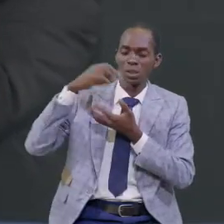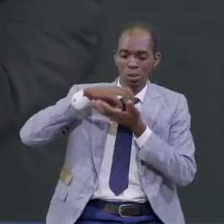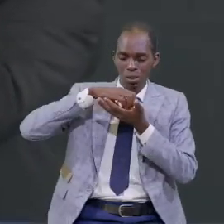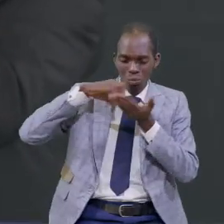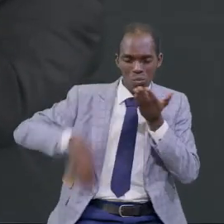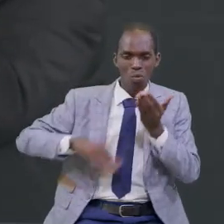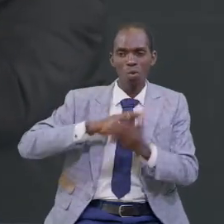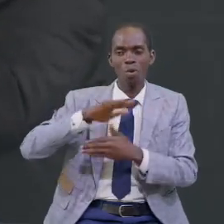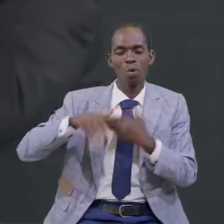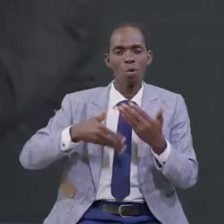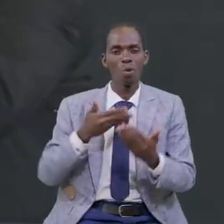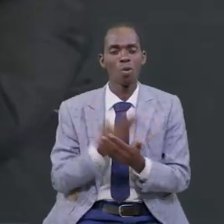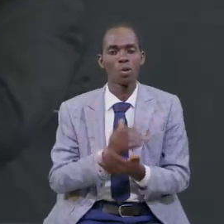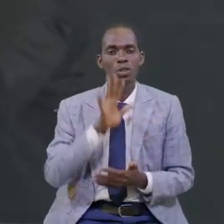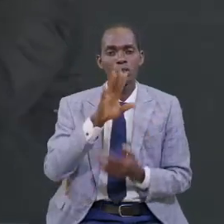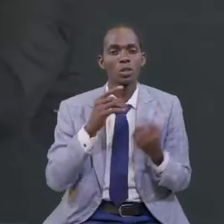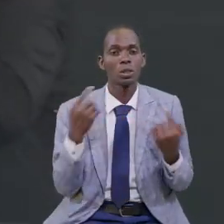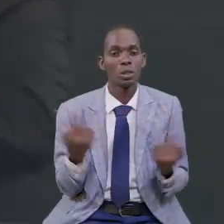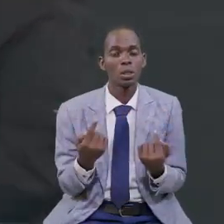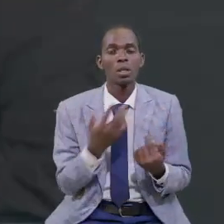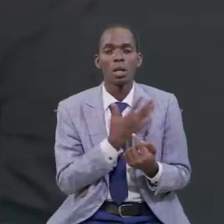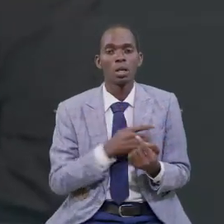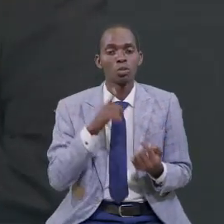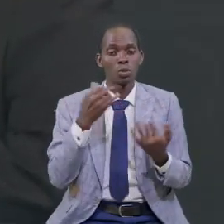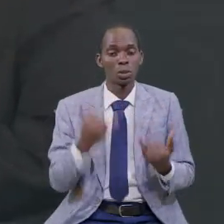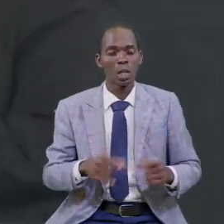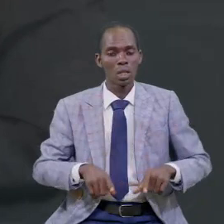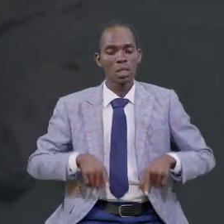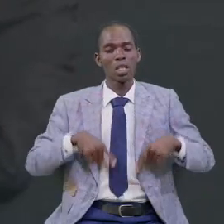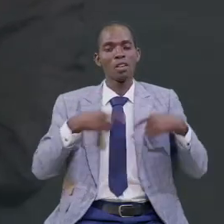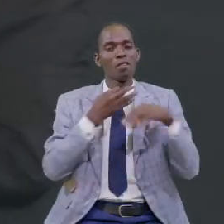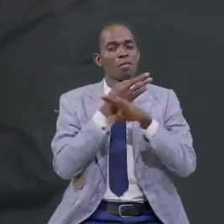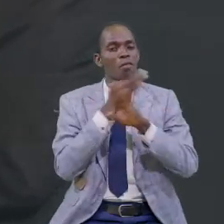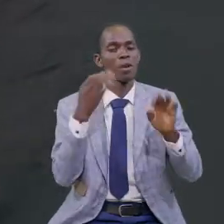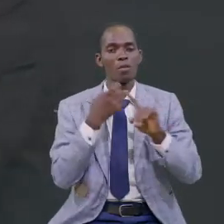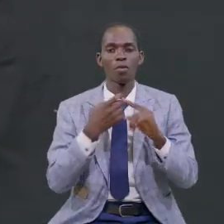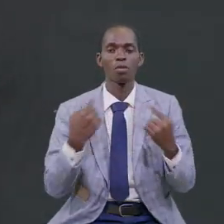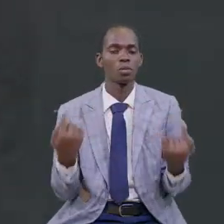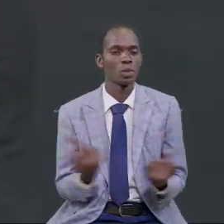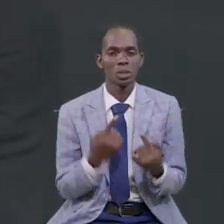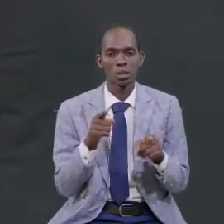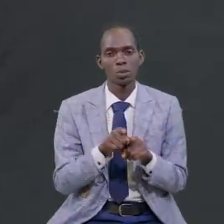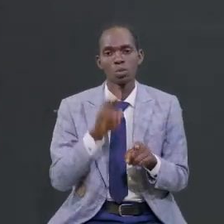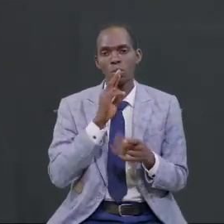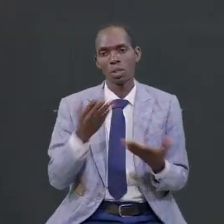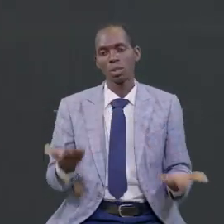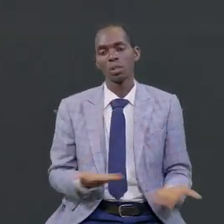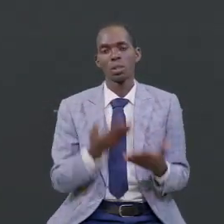live a life free from sin while you are here in the world. In 1 John